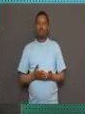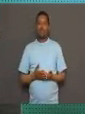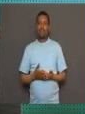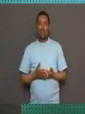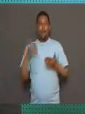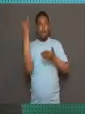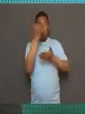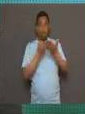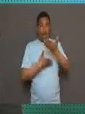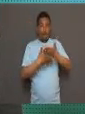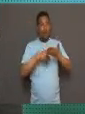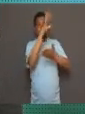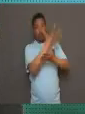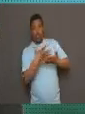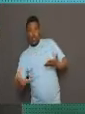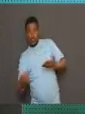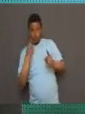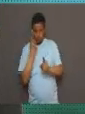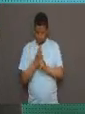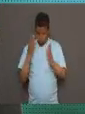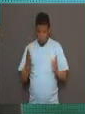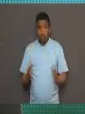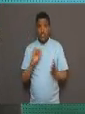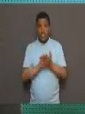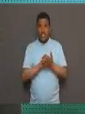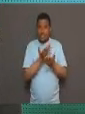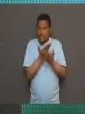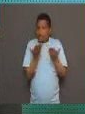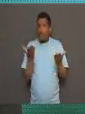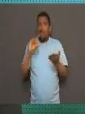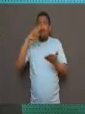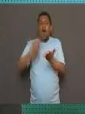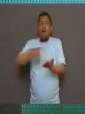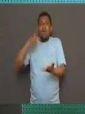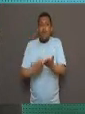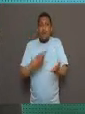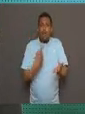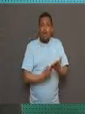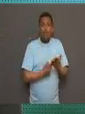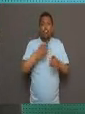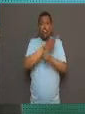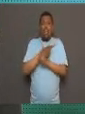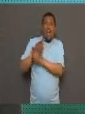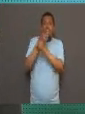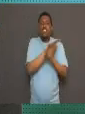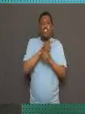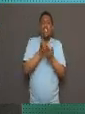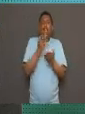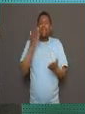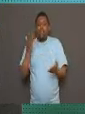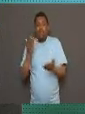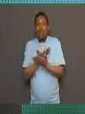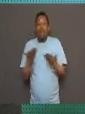Map projection ensures that certain data and geographic